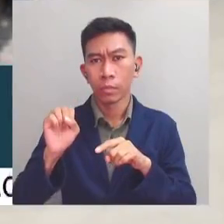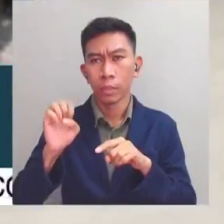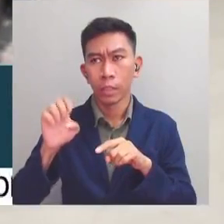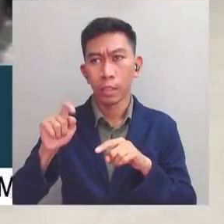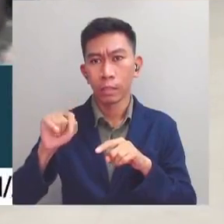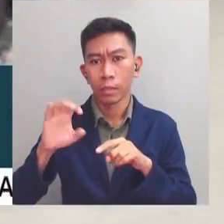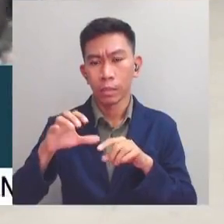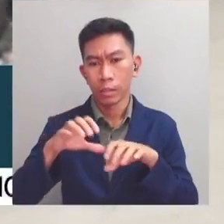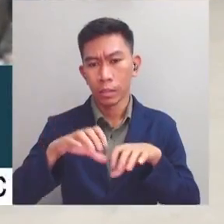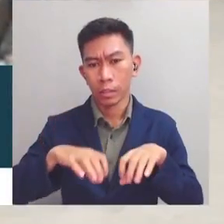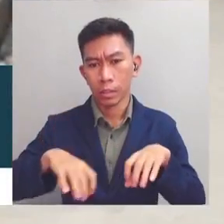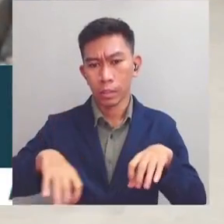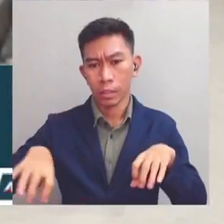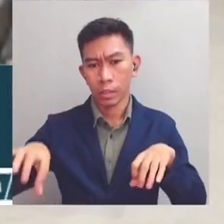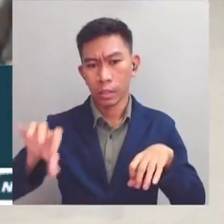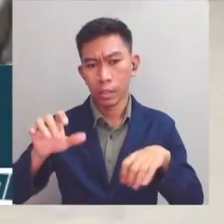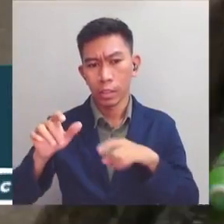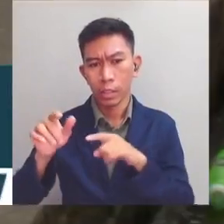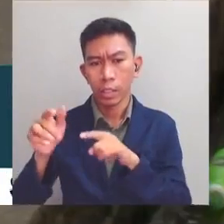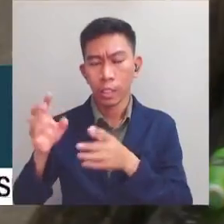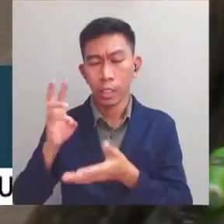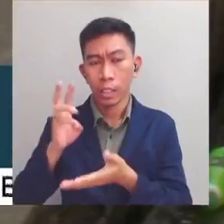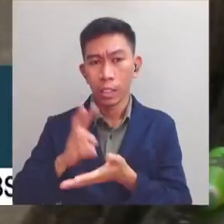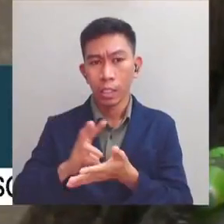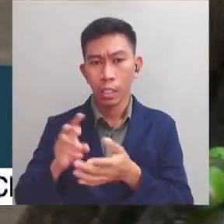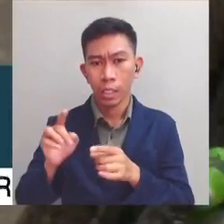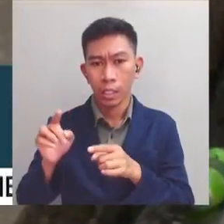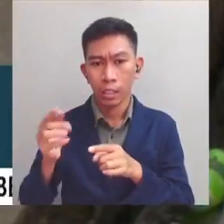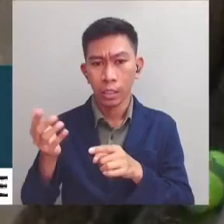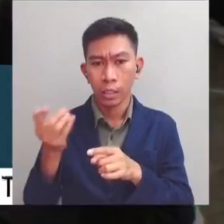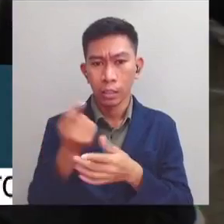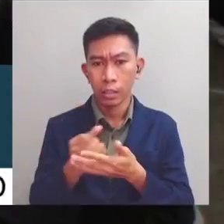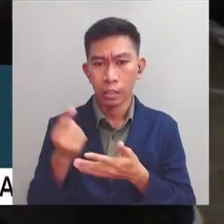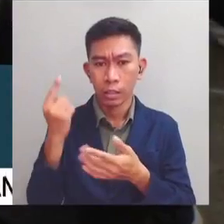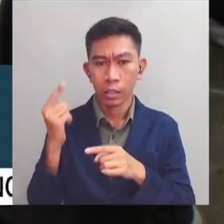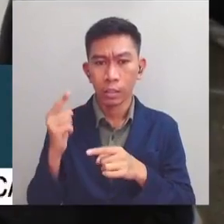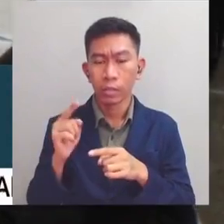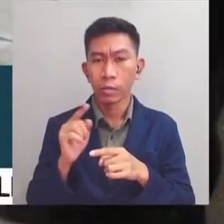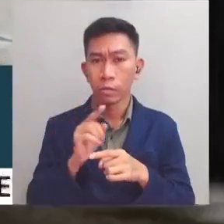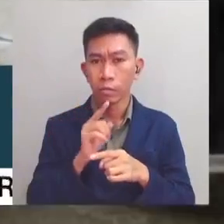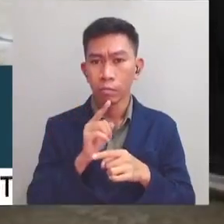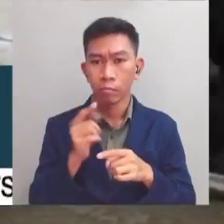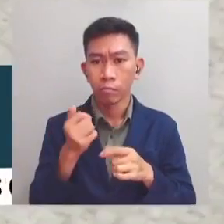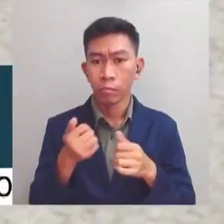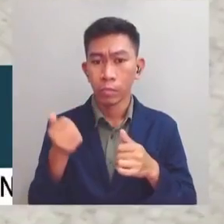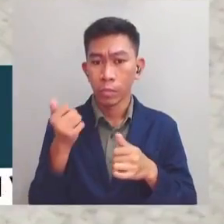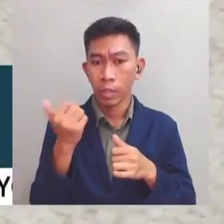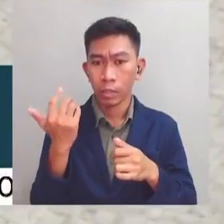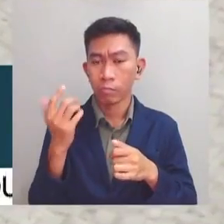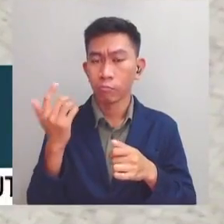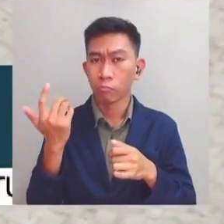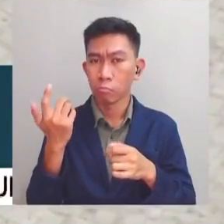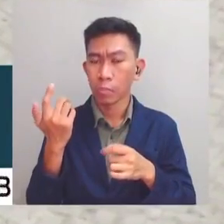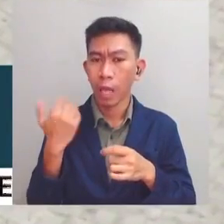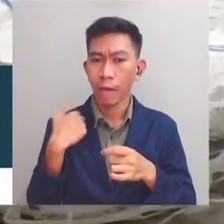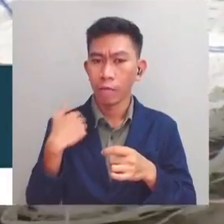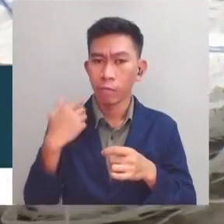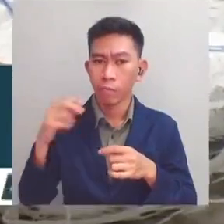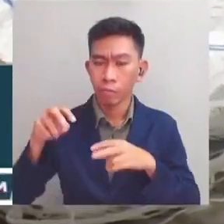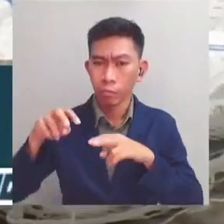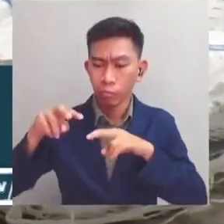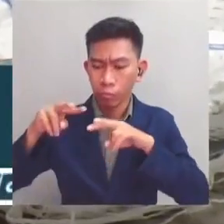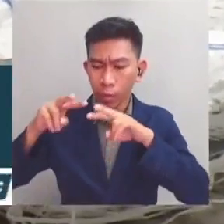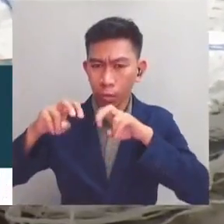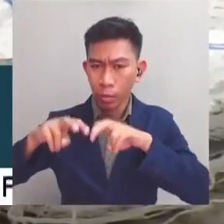Sputnik area last week. Bucor Chief Gregorio Katapang Jr. says he will excavate all septic tanks inside the